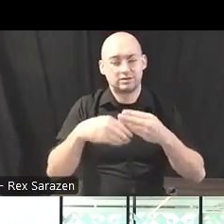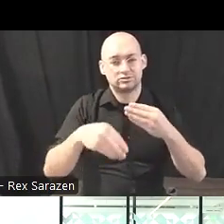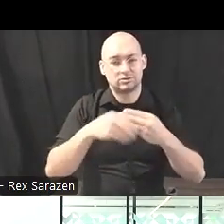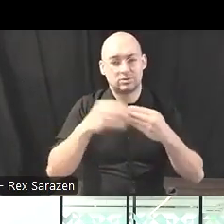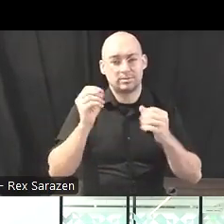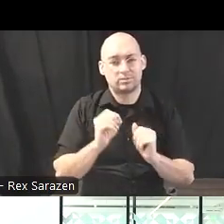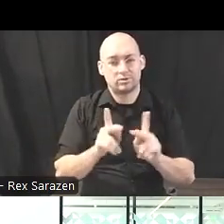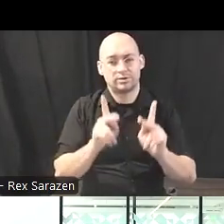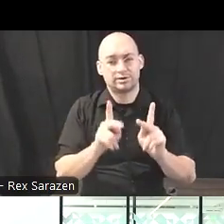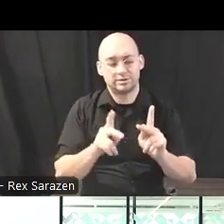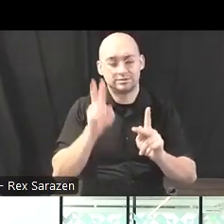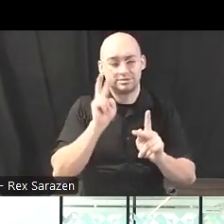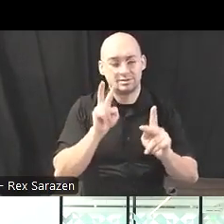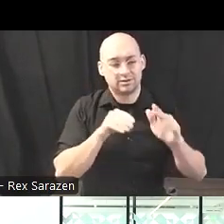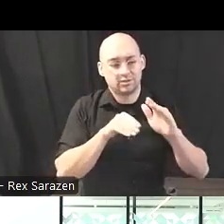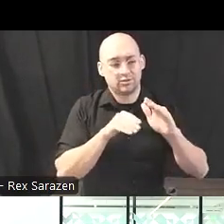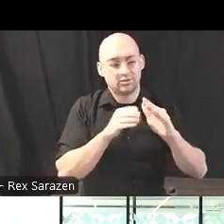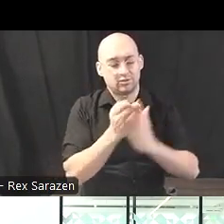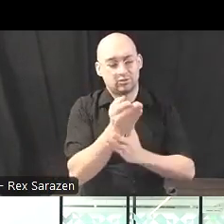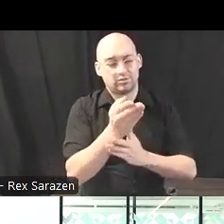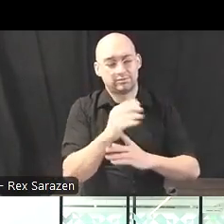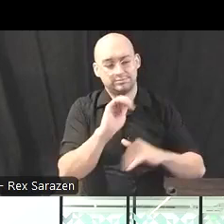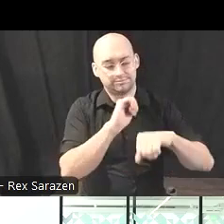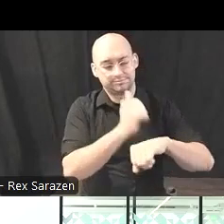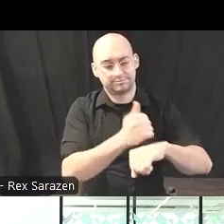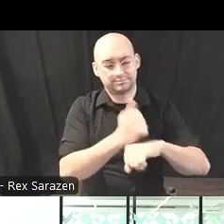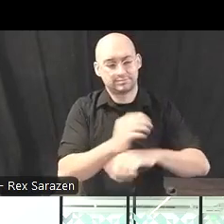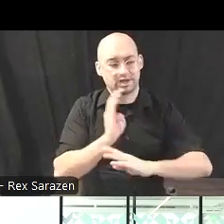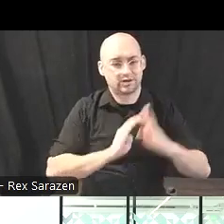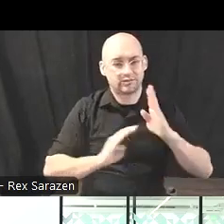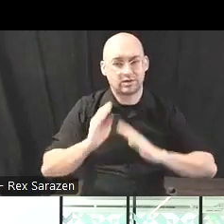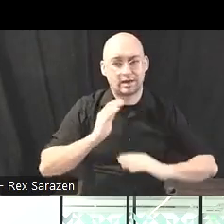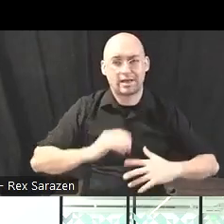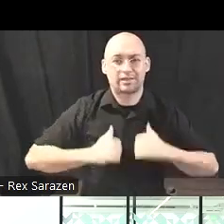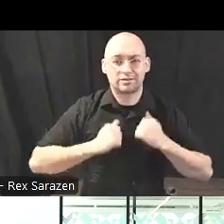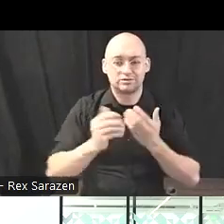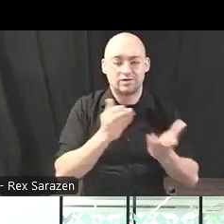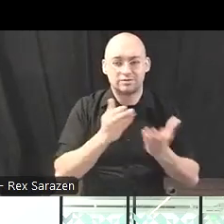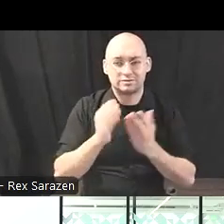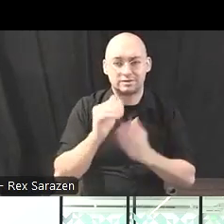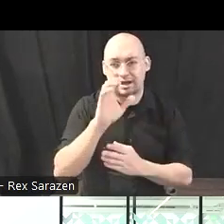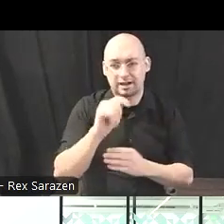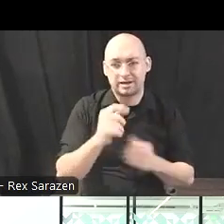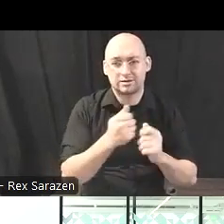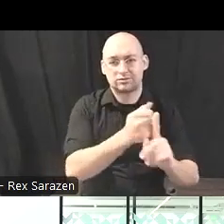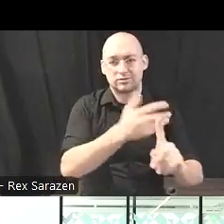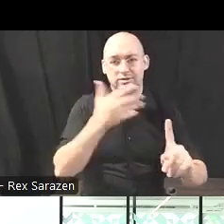see through the implementation of Behavioral Health Services Act to expand opportunities for older adult behavioral